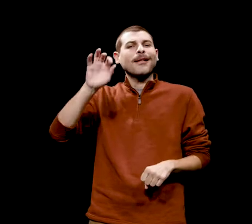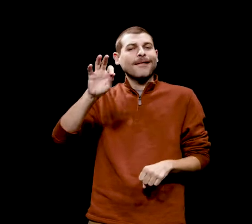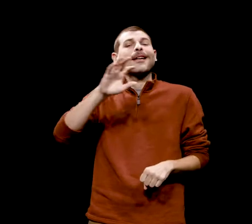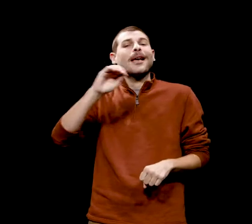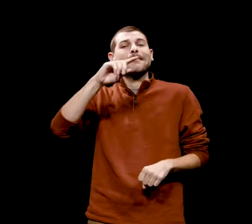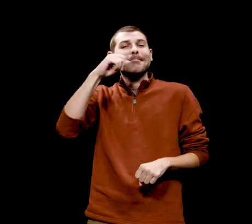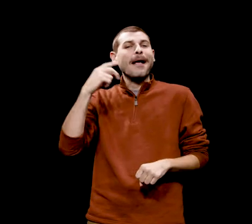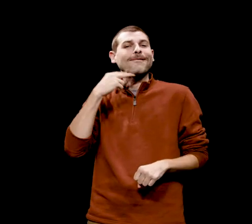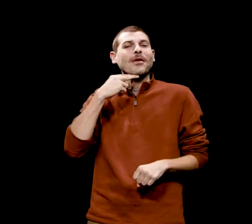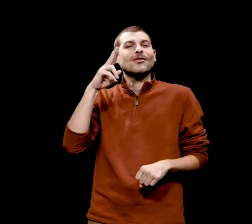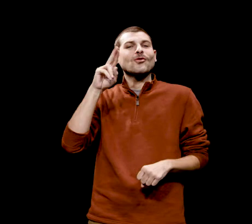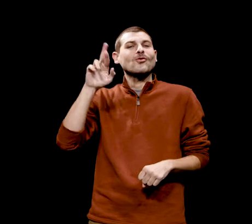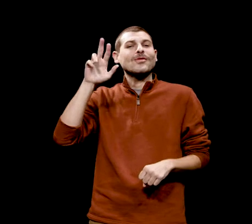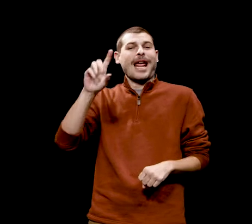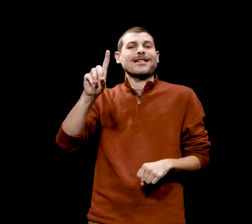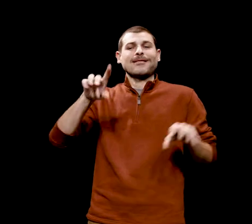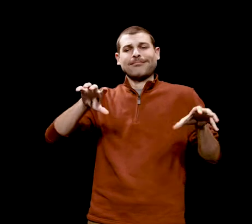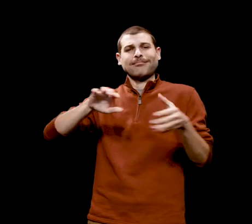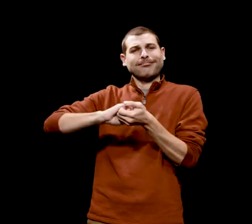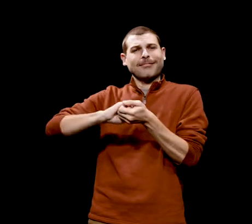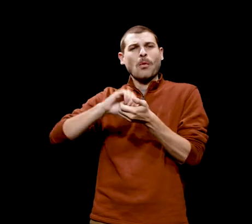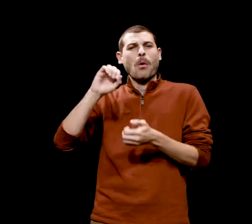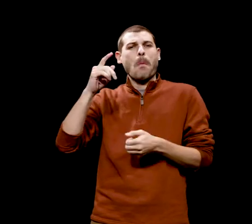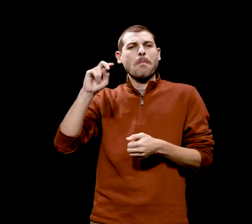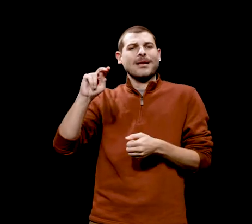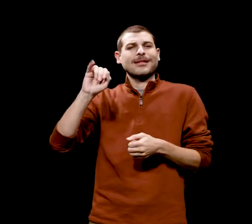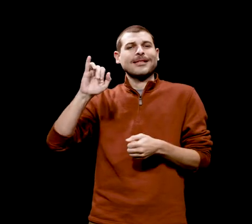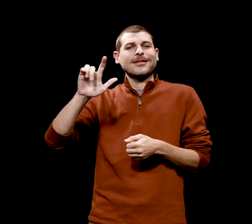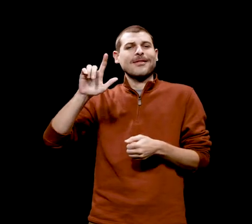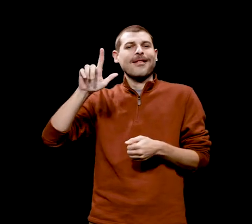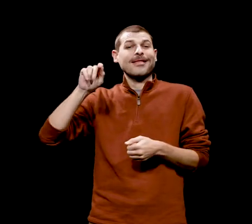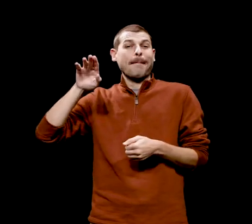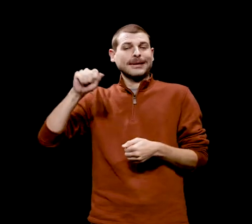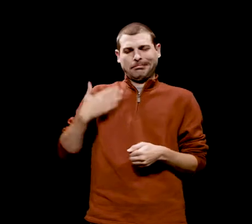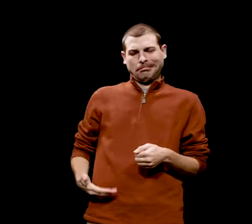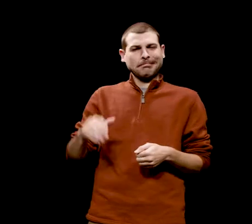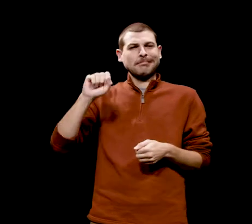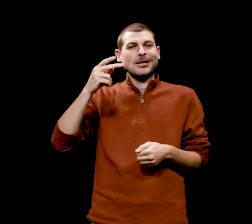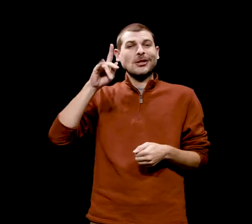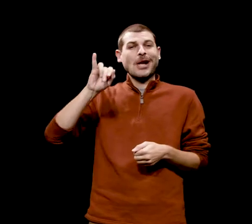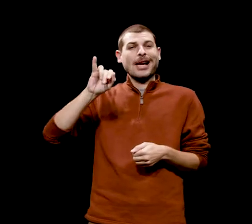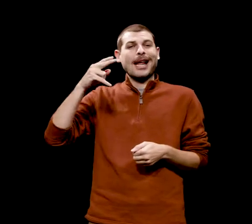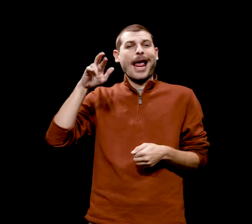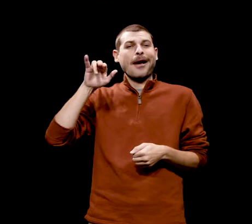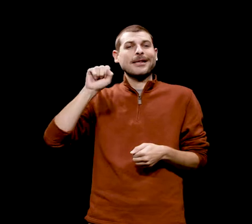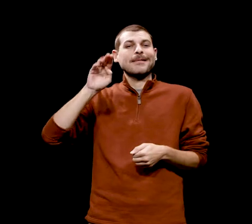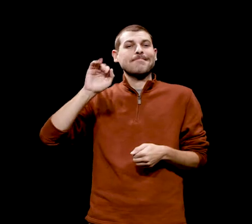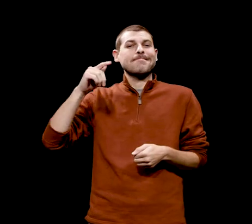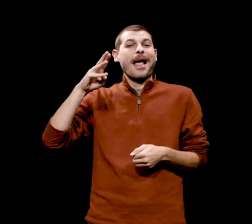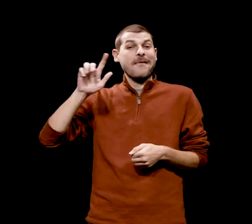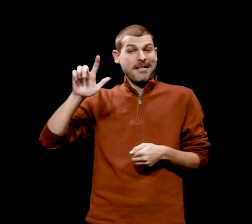United and produced by Open Signal Labs. My name is Shani Harris-Bagwell. My pronouns are